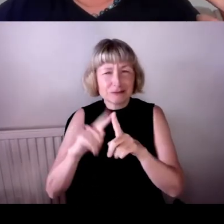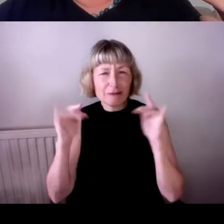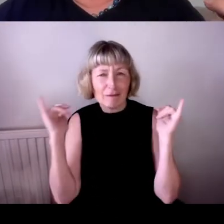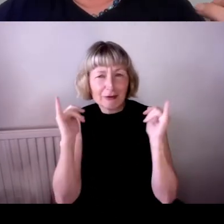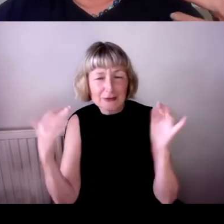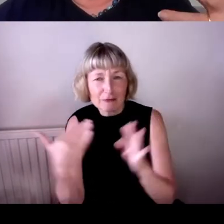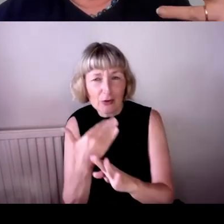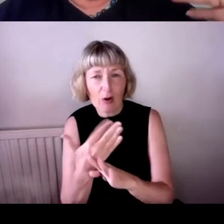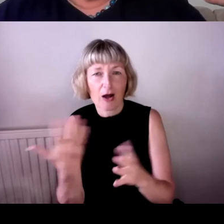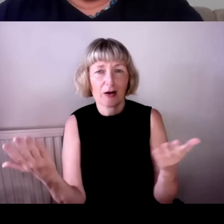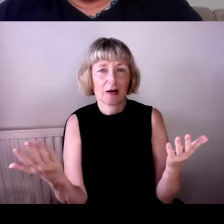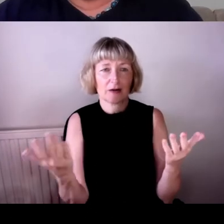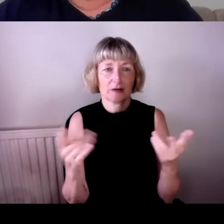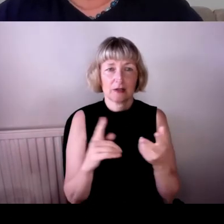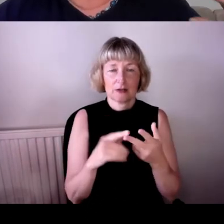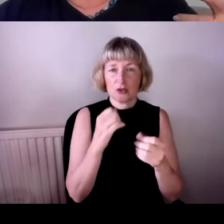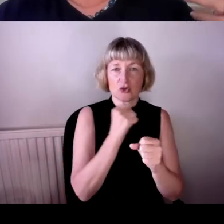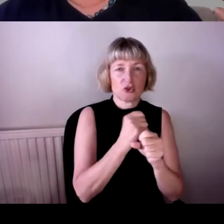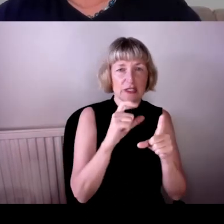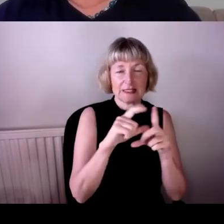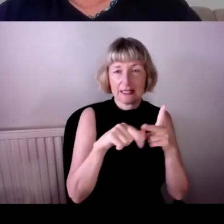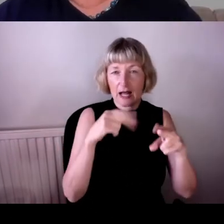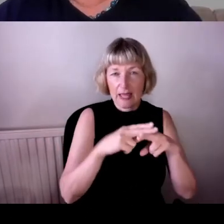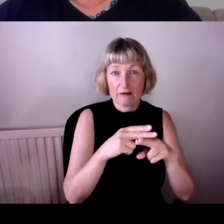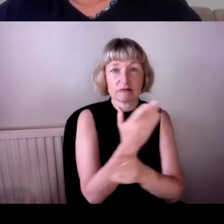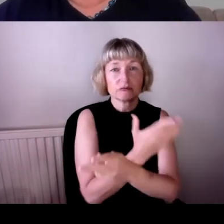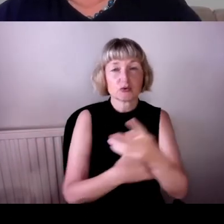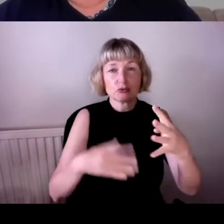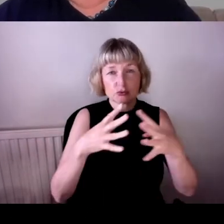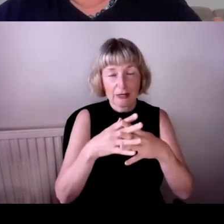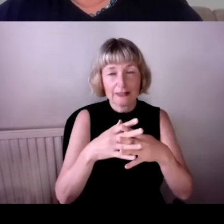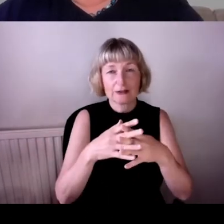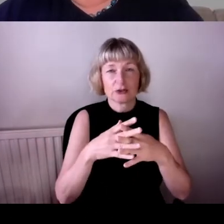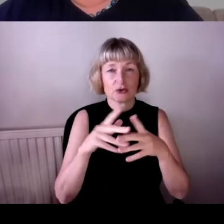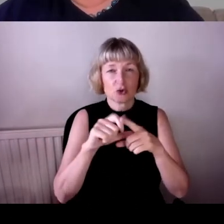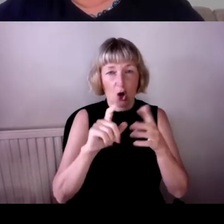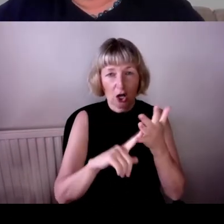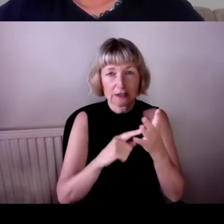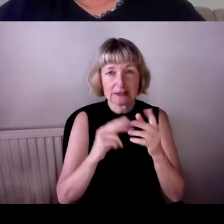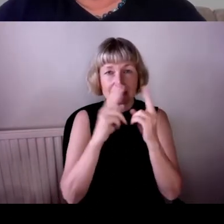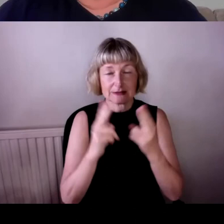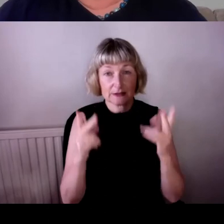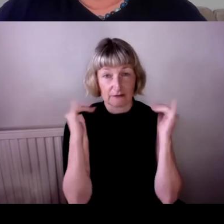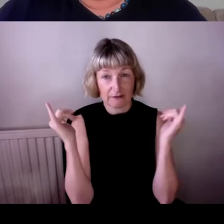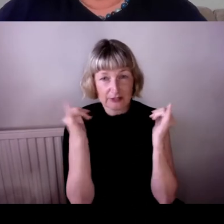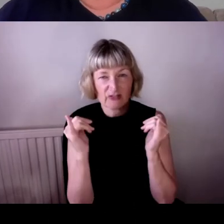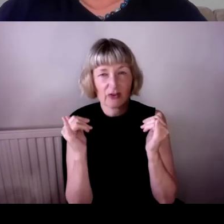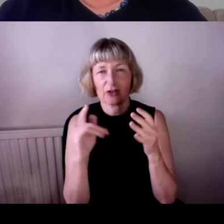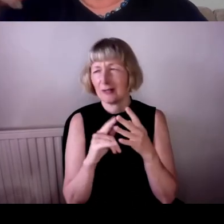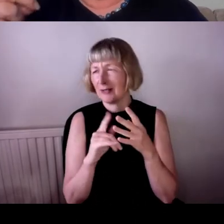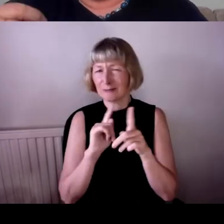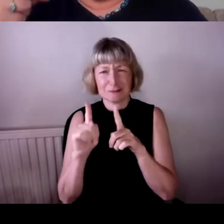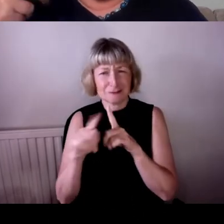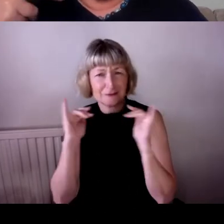We describe the GDIF, the Greenwich and Docklands International Festival. And we describe small